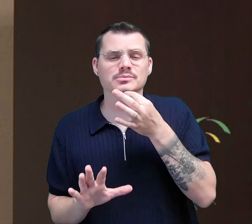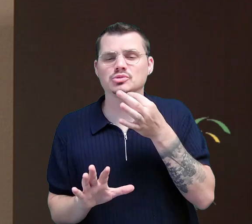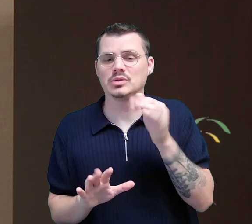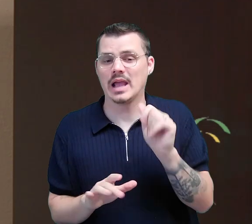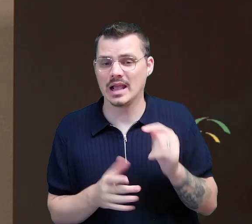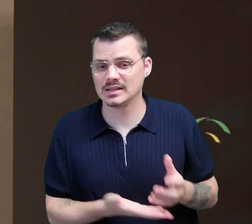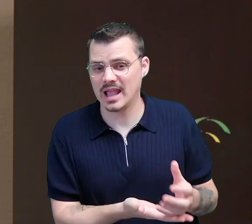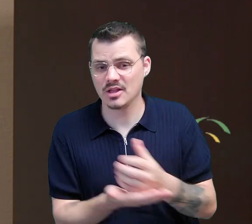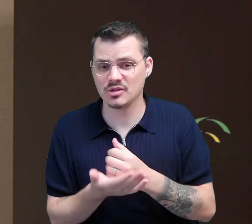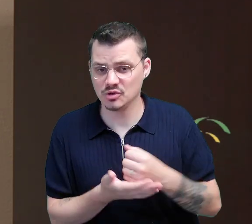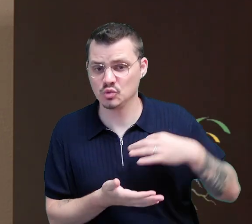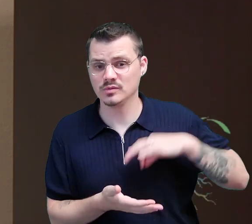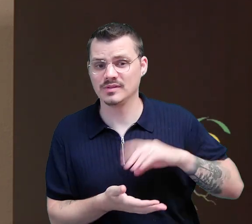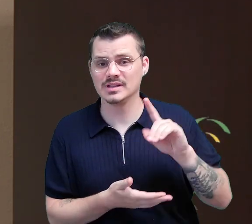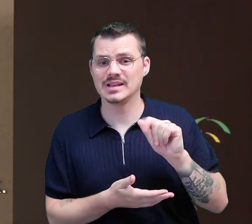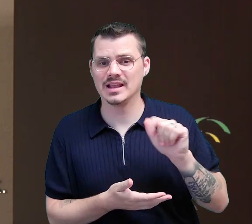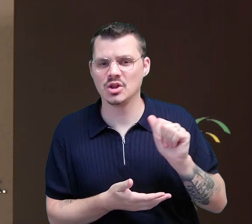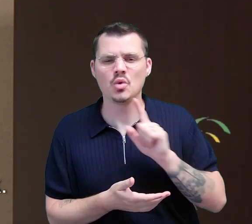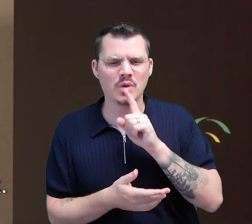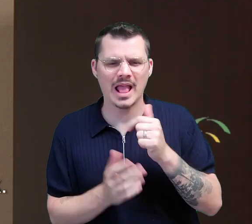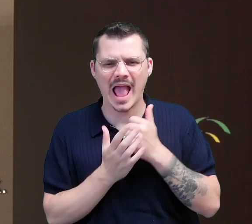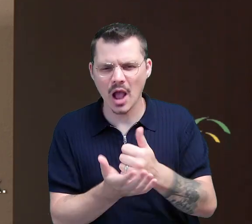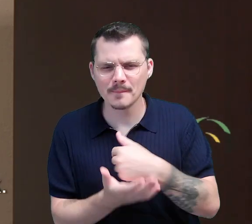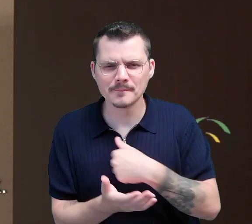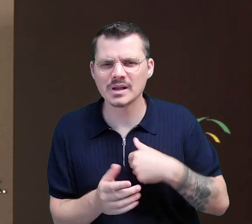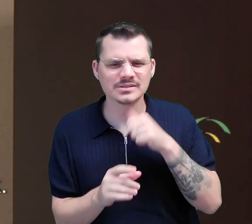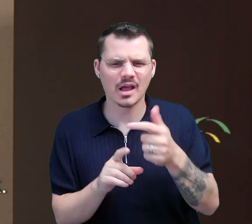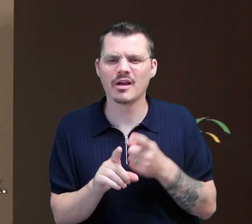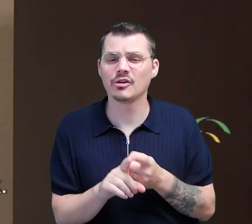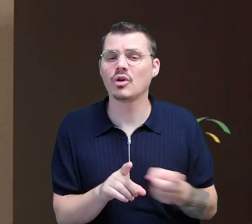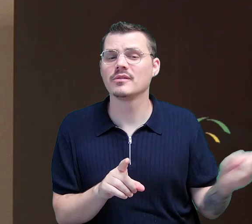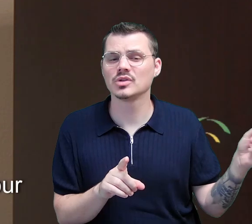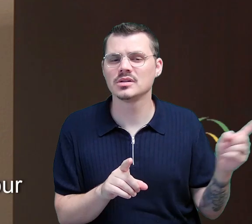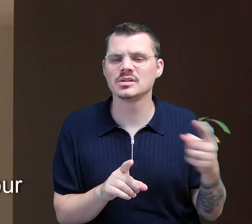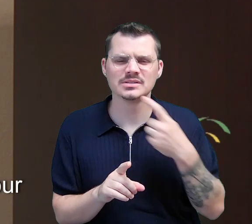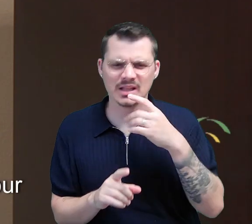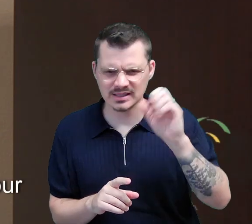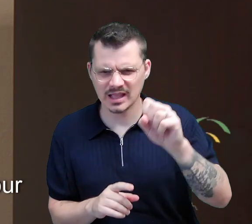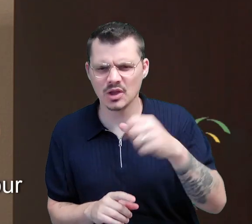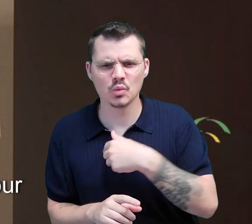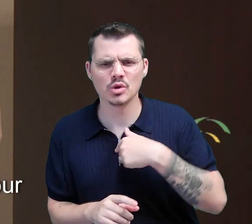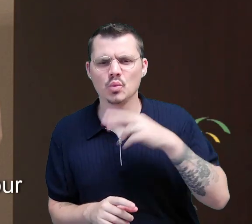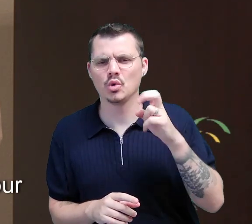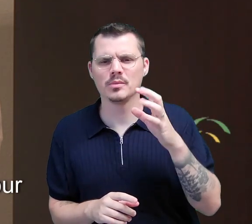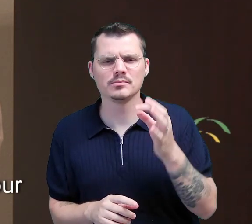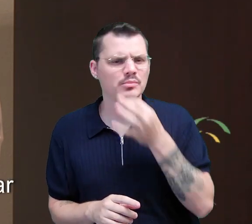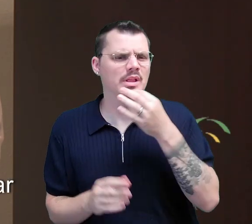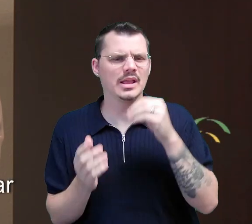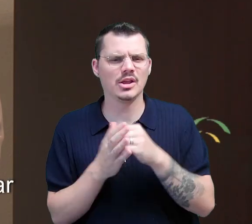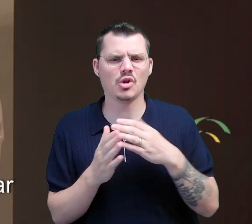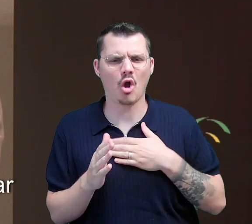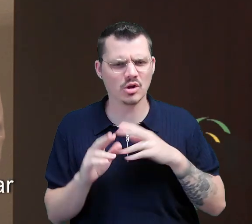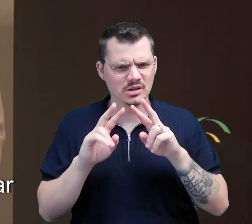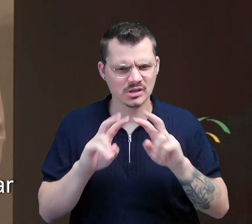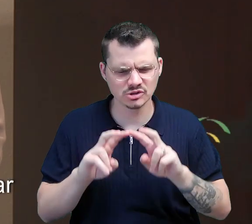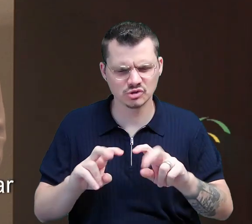at gathering useful data, can really help us not get off track. Say, yeah, we were brilliant in our